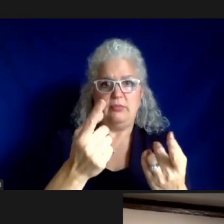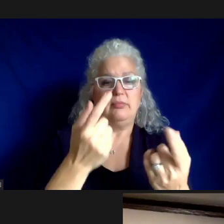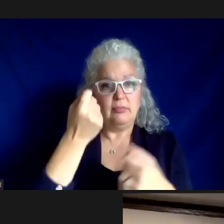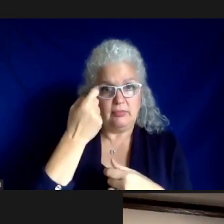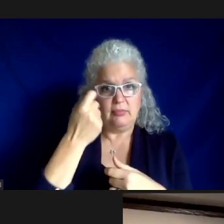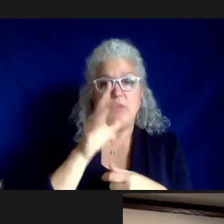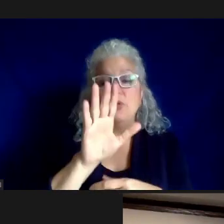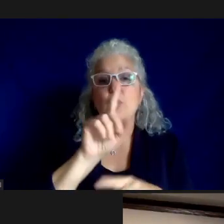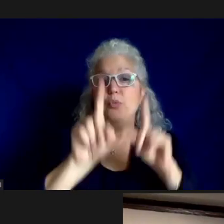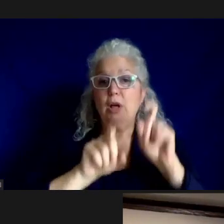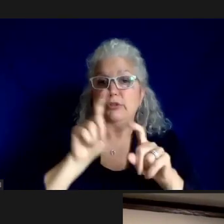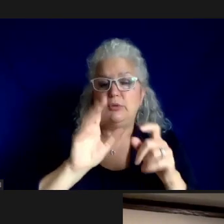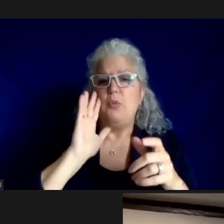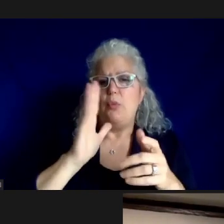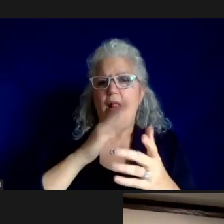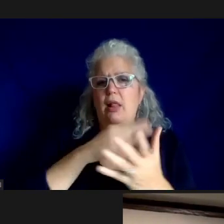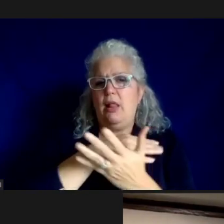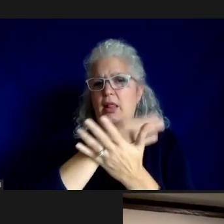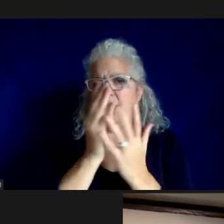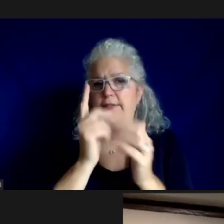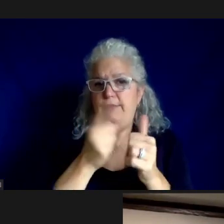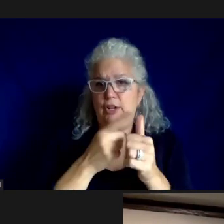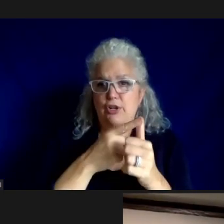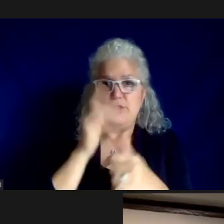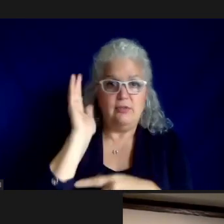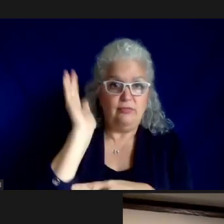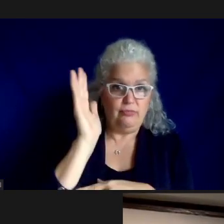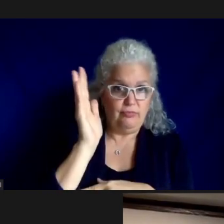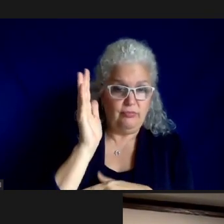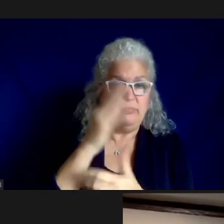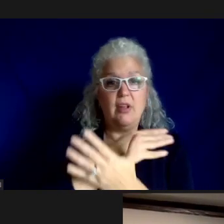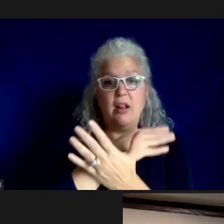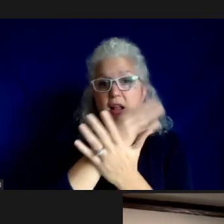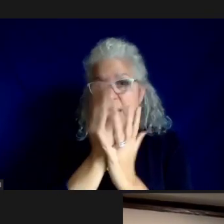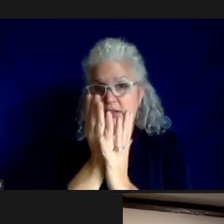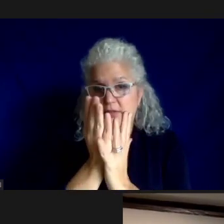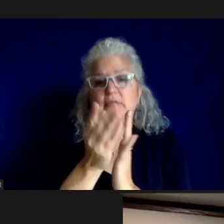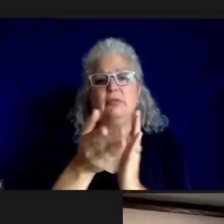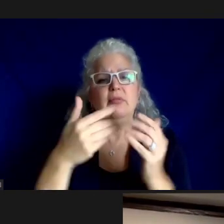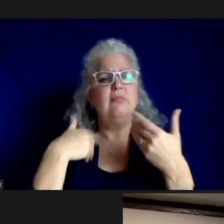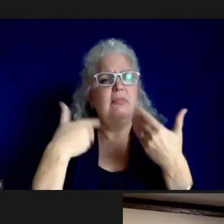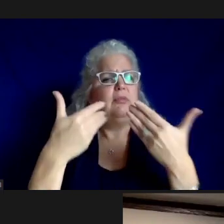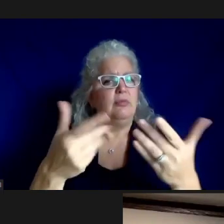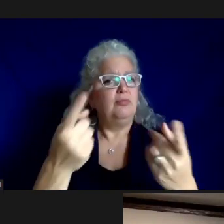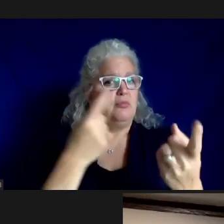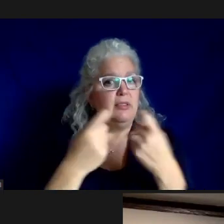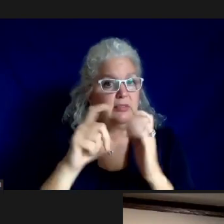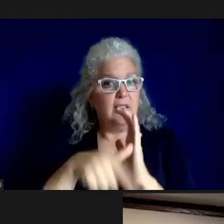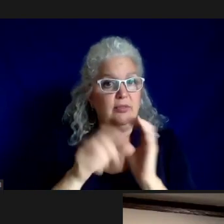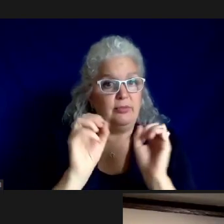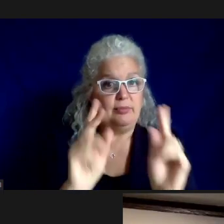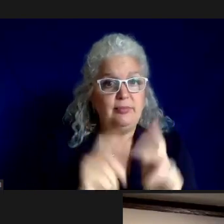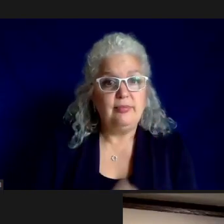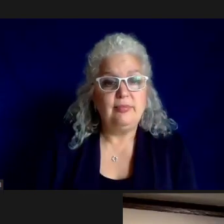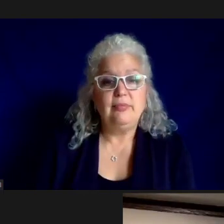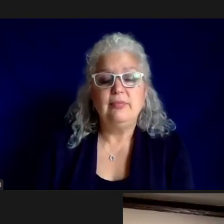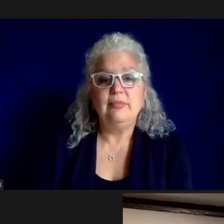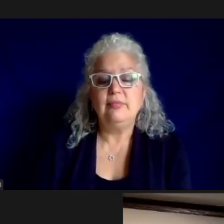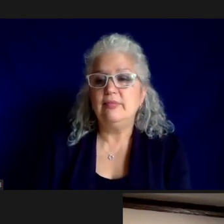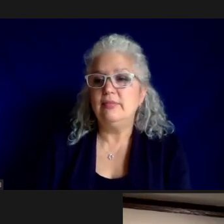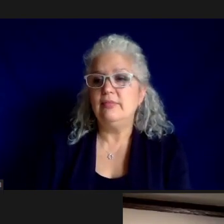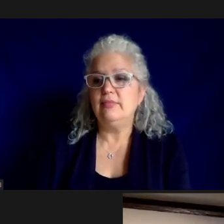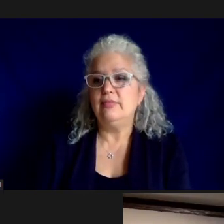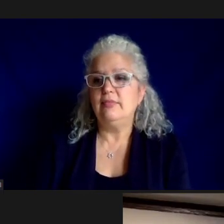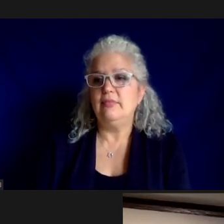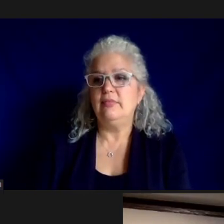and then follow up with questions. And so if you have a question that comes up that you would like to ask one of our panelists, there are two ways you can submit questions. If you're